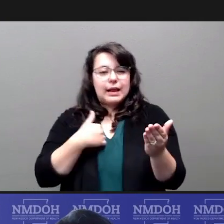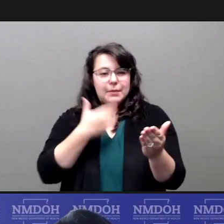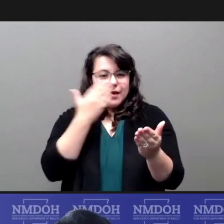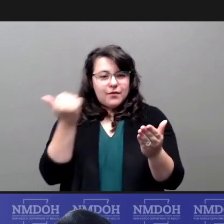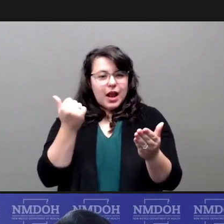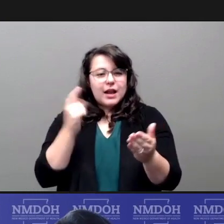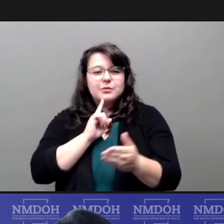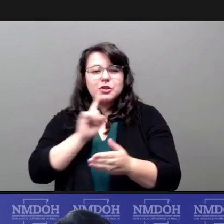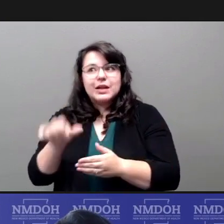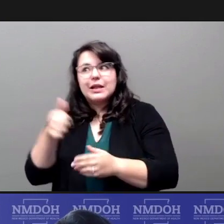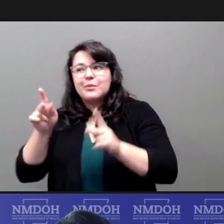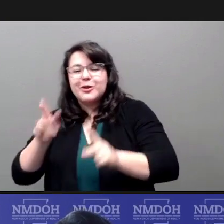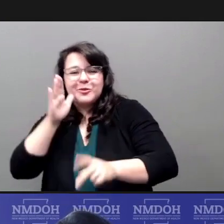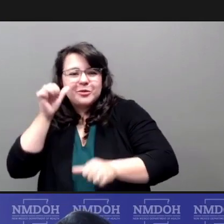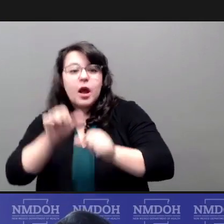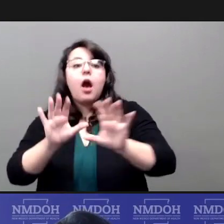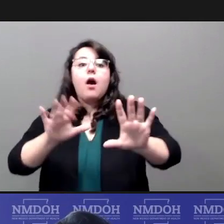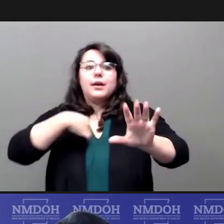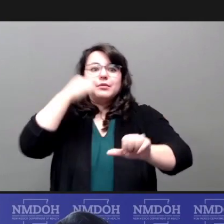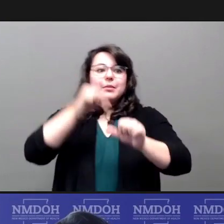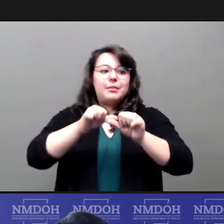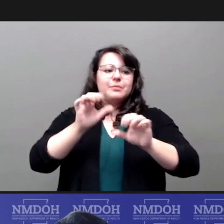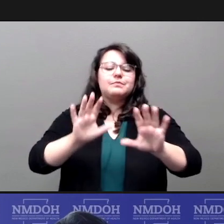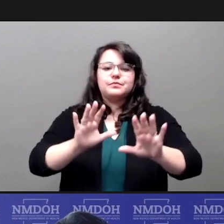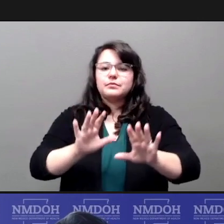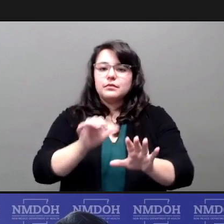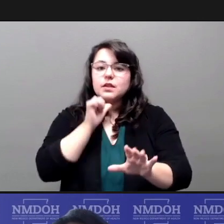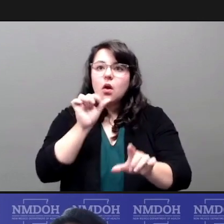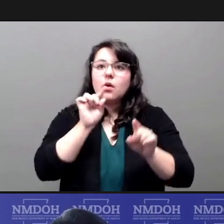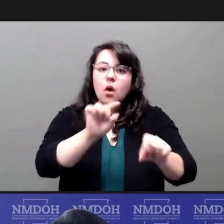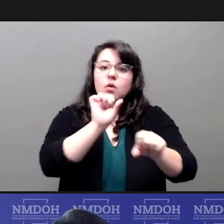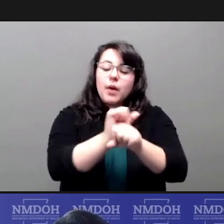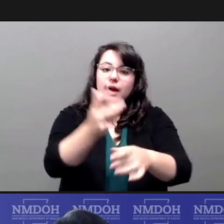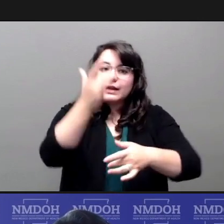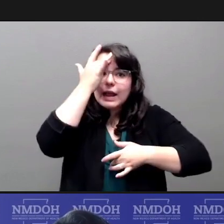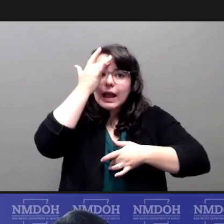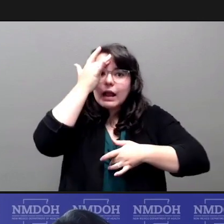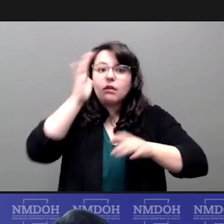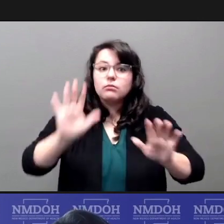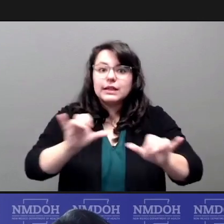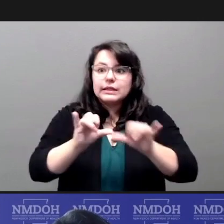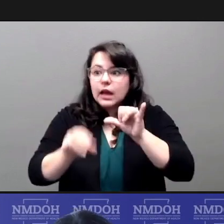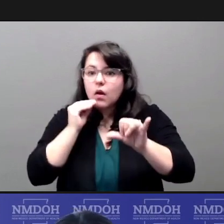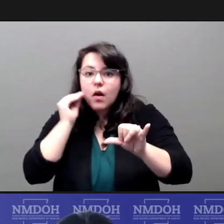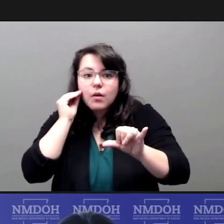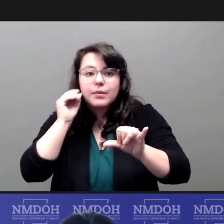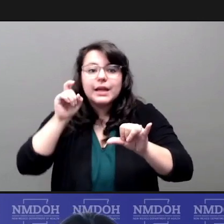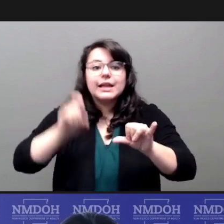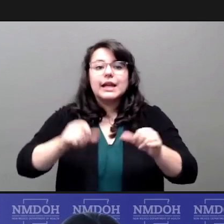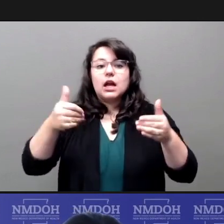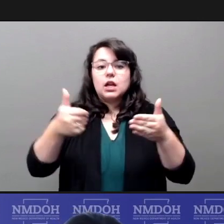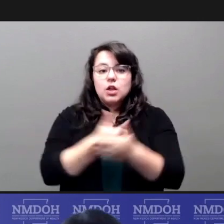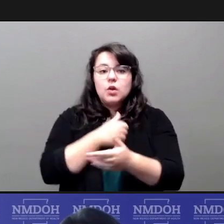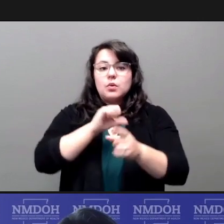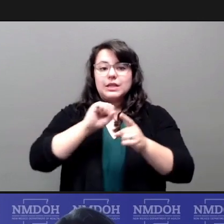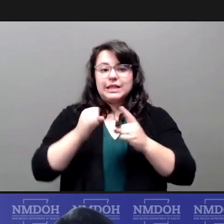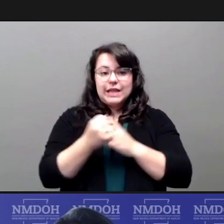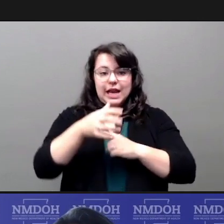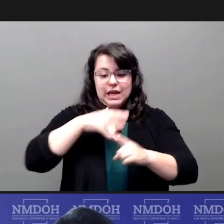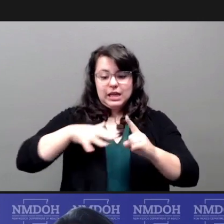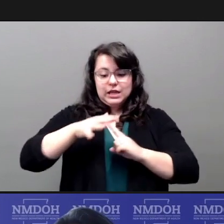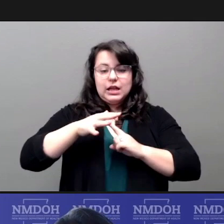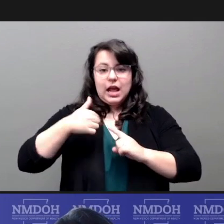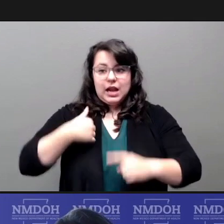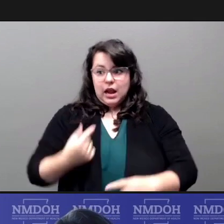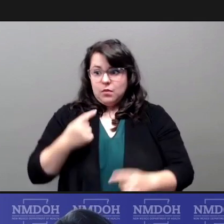else will remember. Oh, I know. Don't go to work sick. Like, we need to have a new society. Like, I'm one of those people that